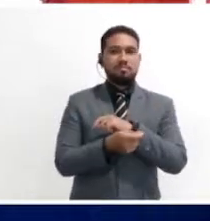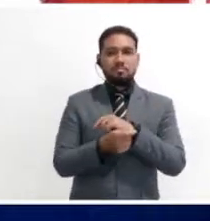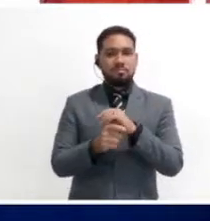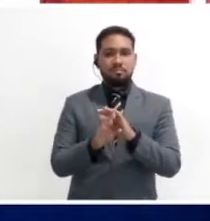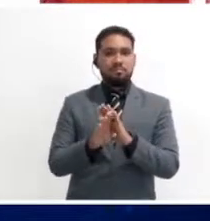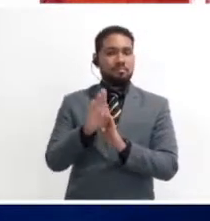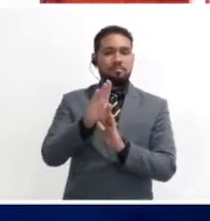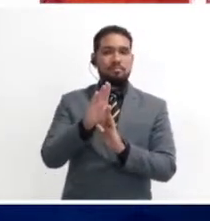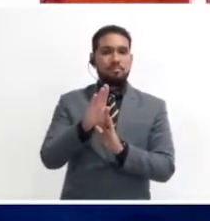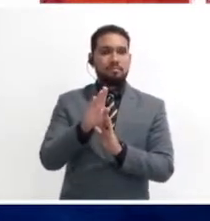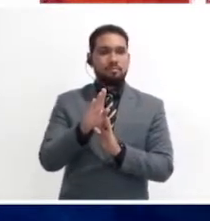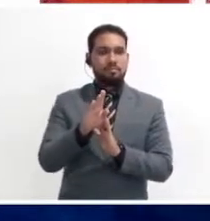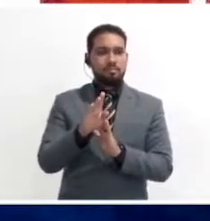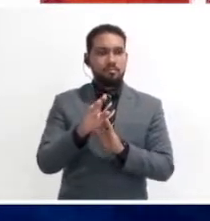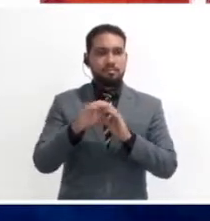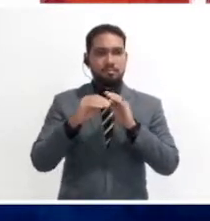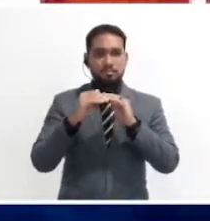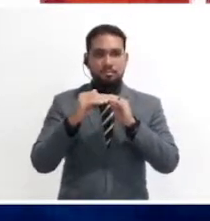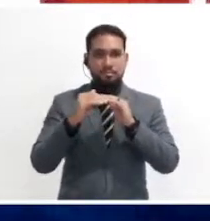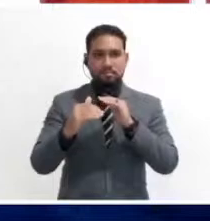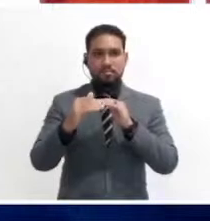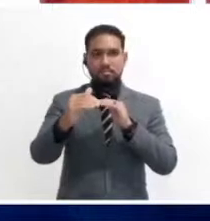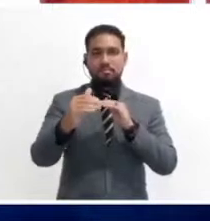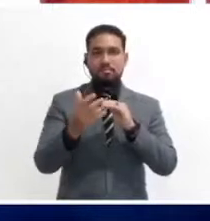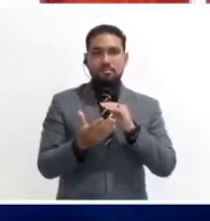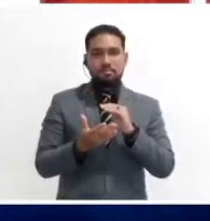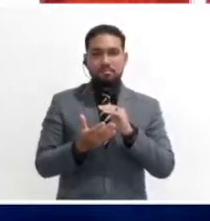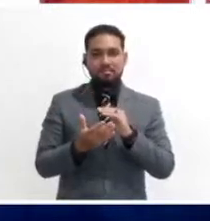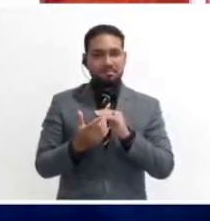And it goes back,